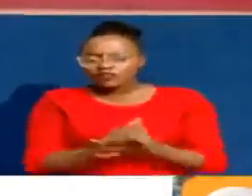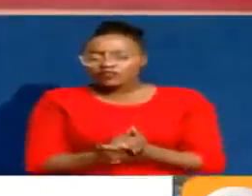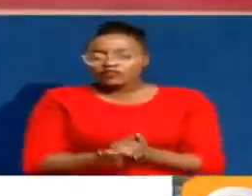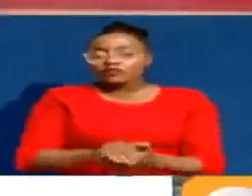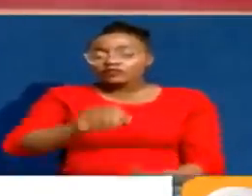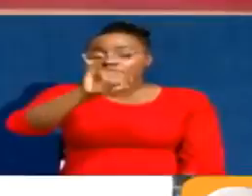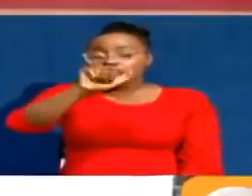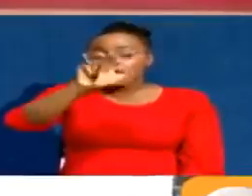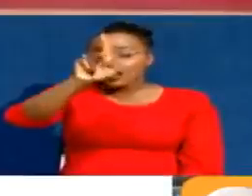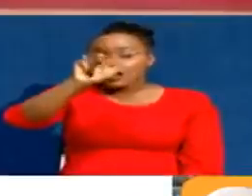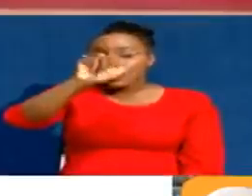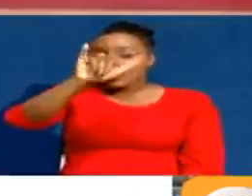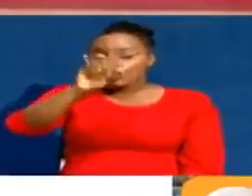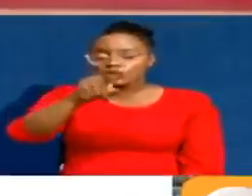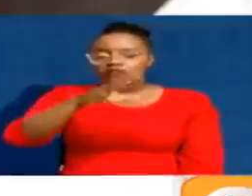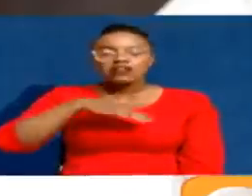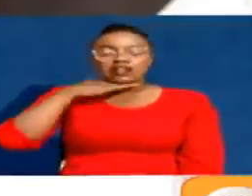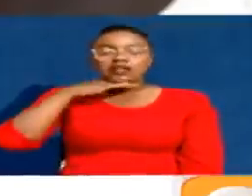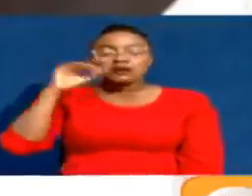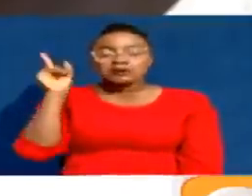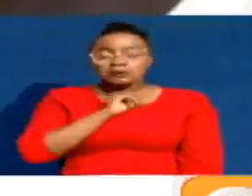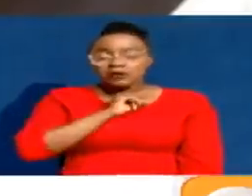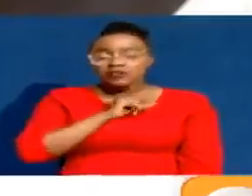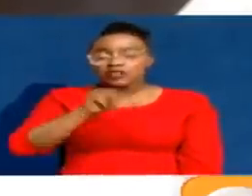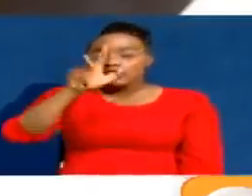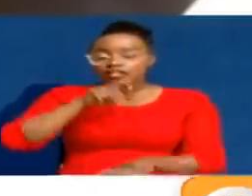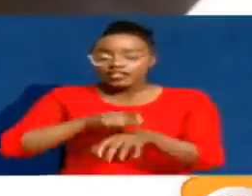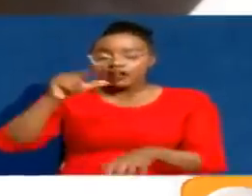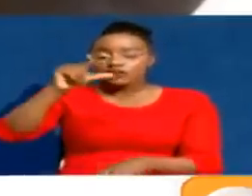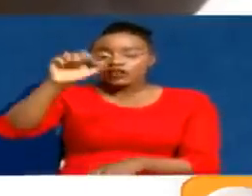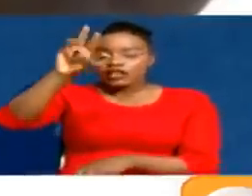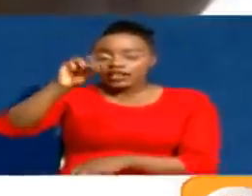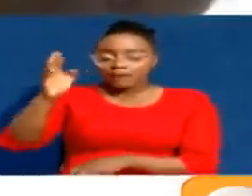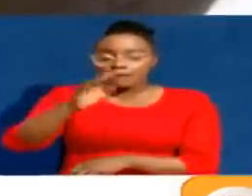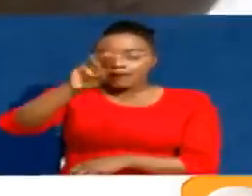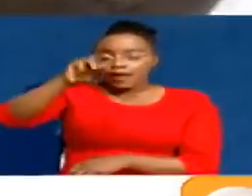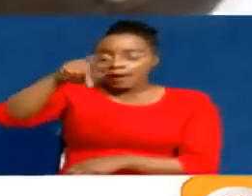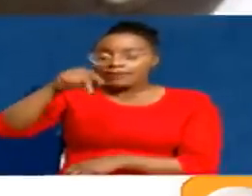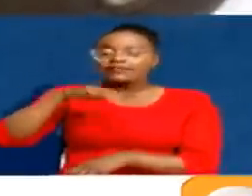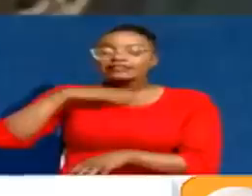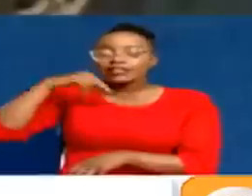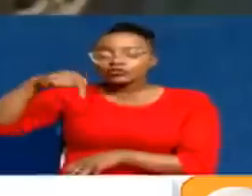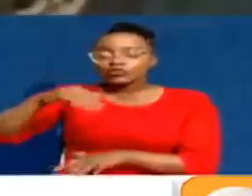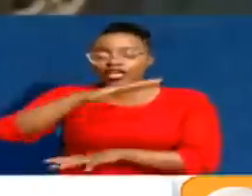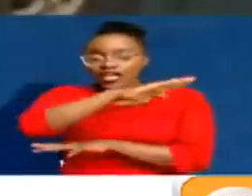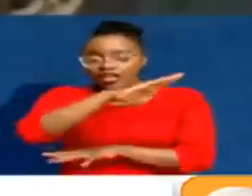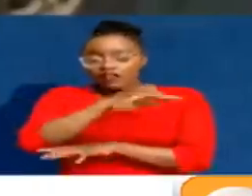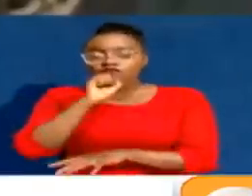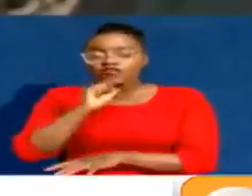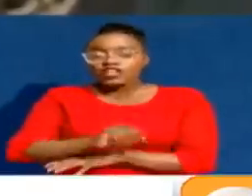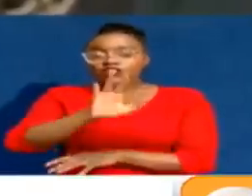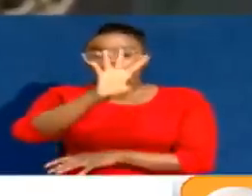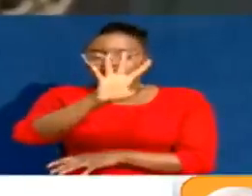Washington Jakoyo Midiwo is no more. The three-time Gem Member of Parliament died this evening at the age